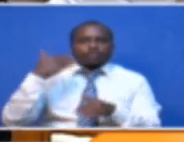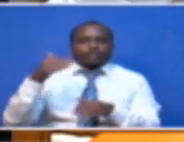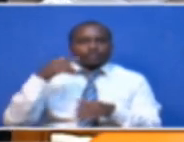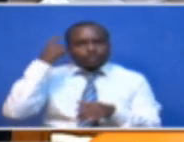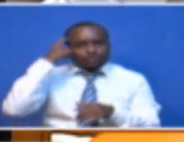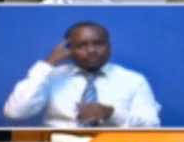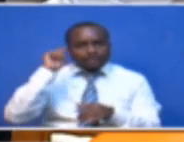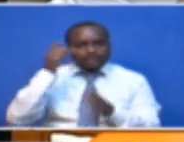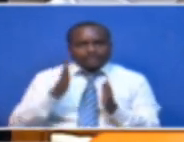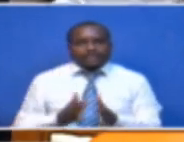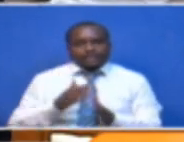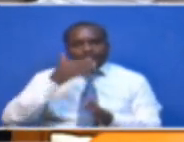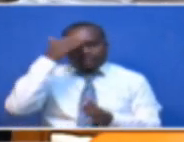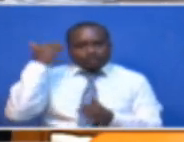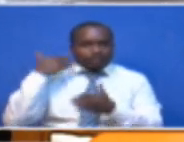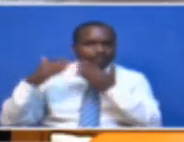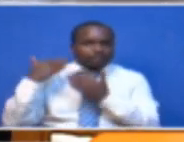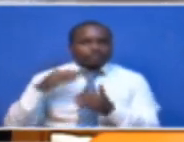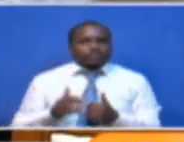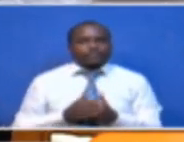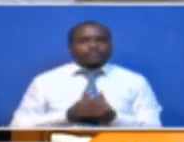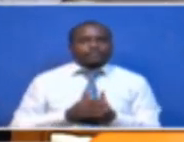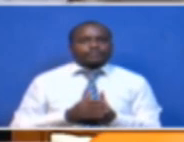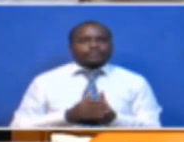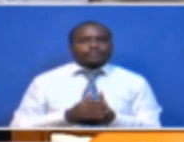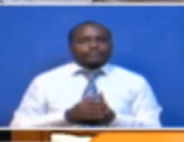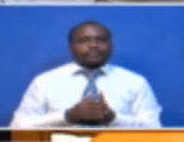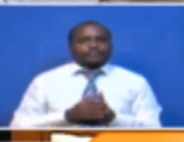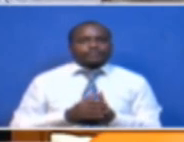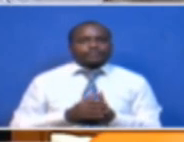Kenyans the forgotten history. Bravo.